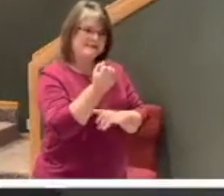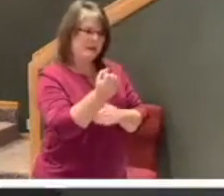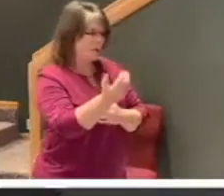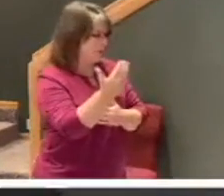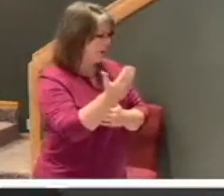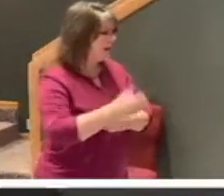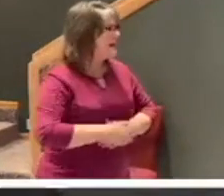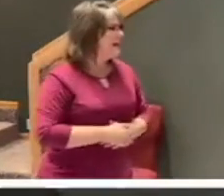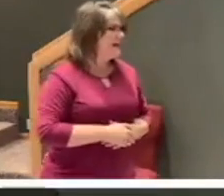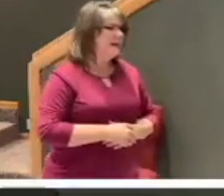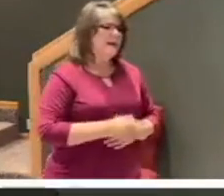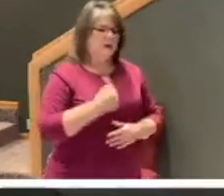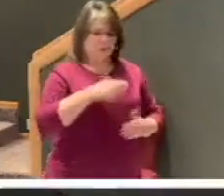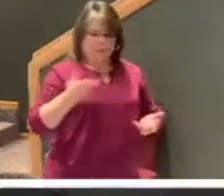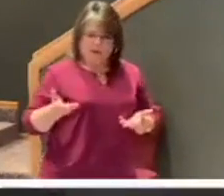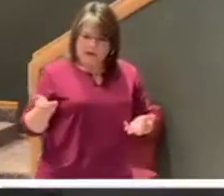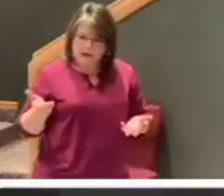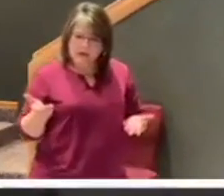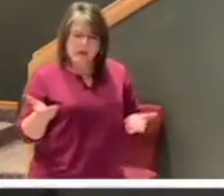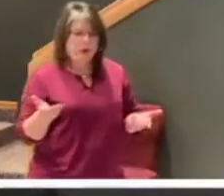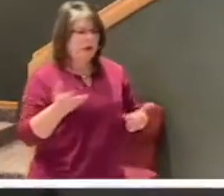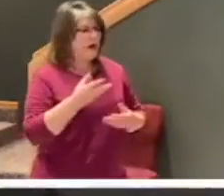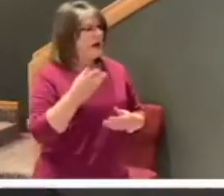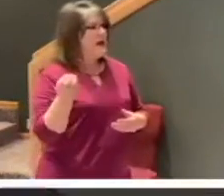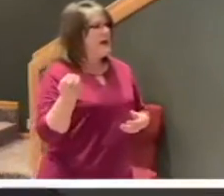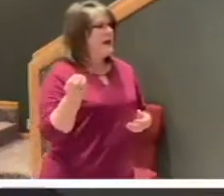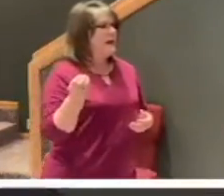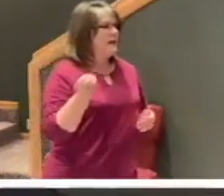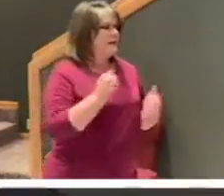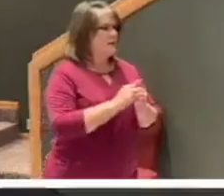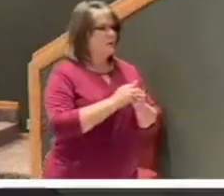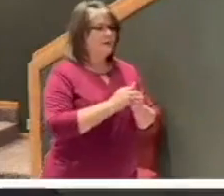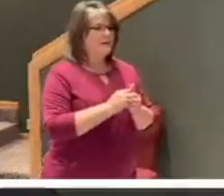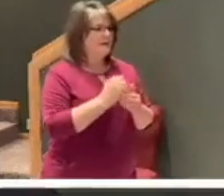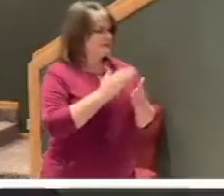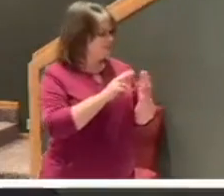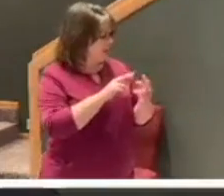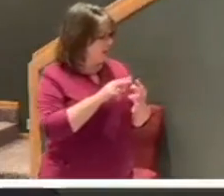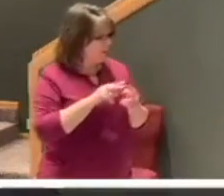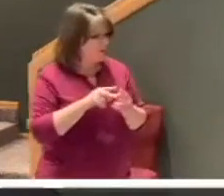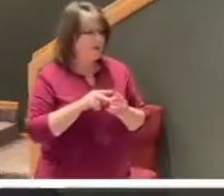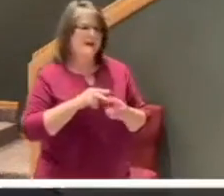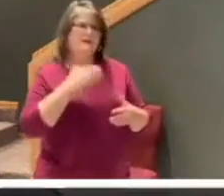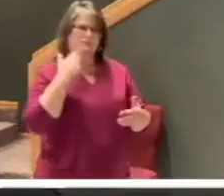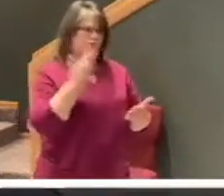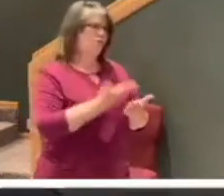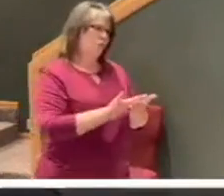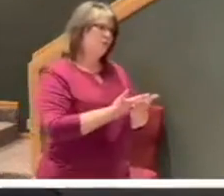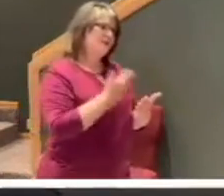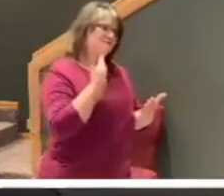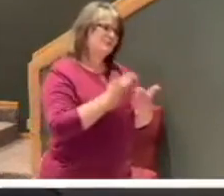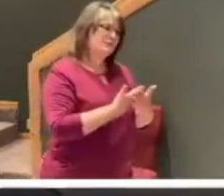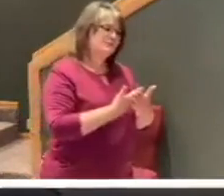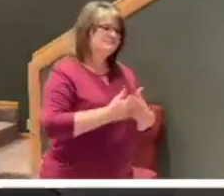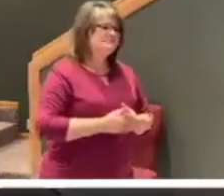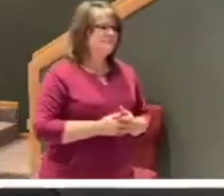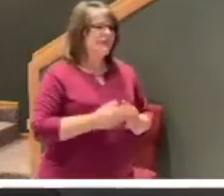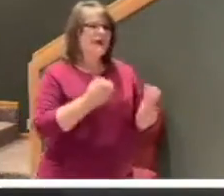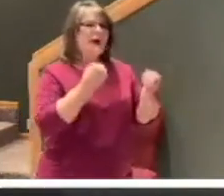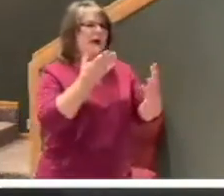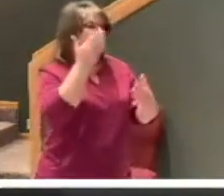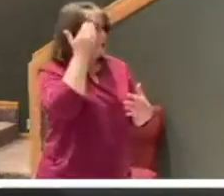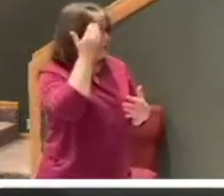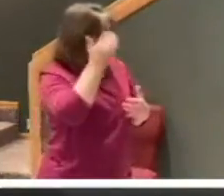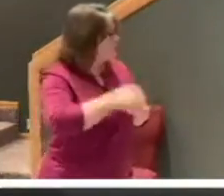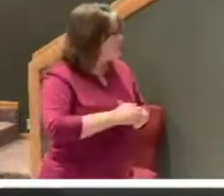Saturday morning we were here, and with a bunch of couples, and it was just good, man. It's just good. You know, how many know